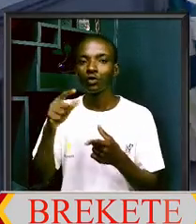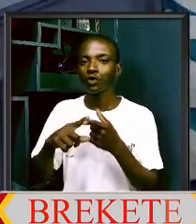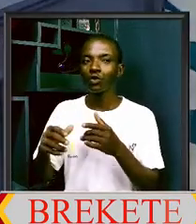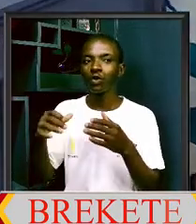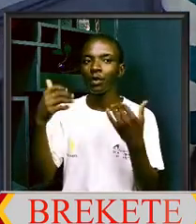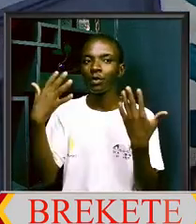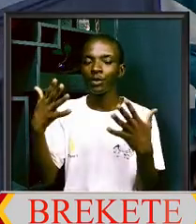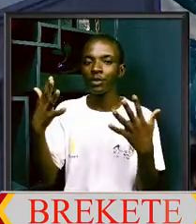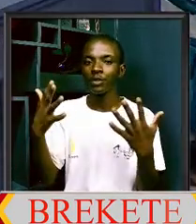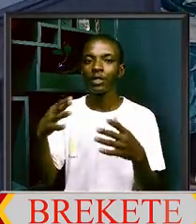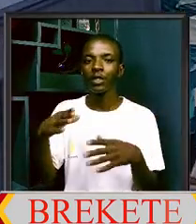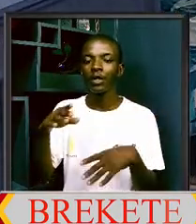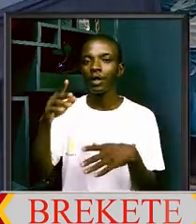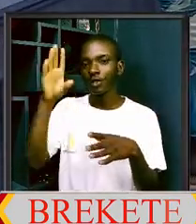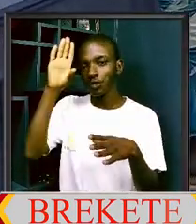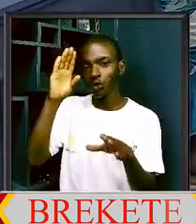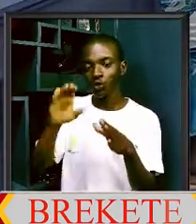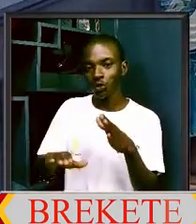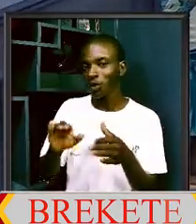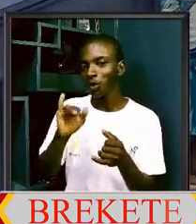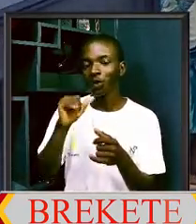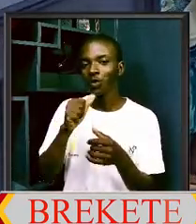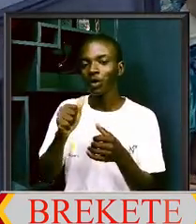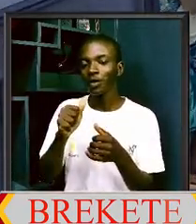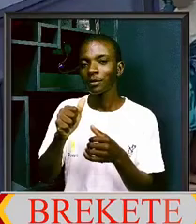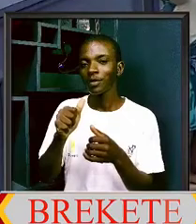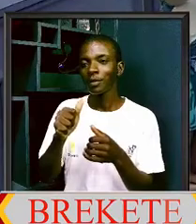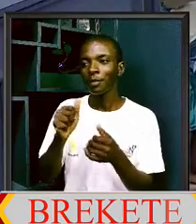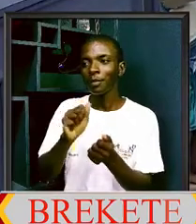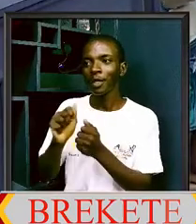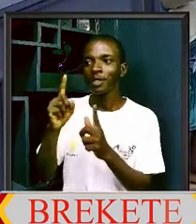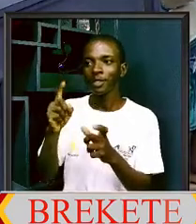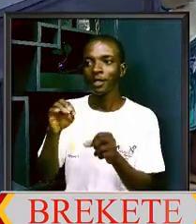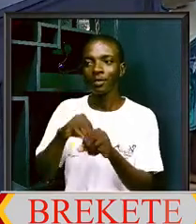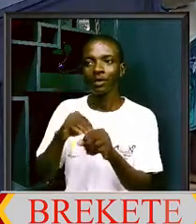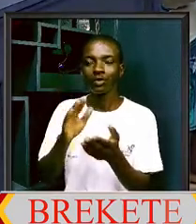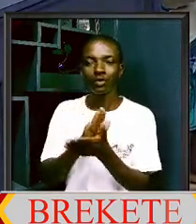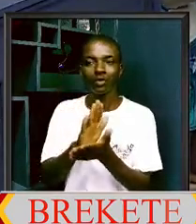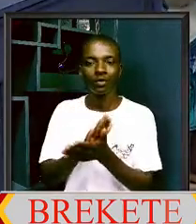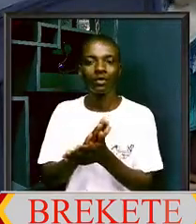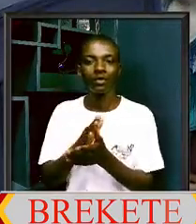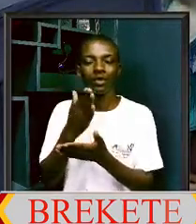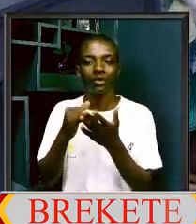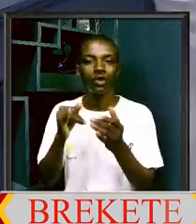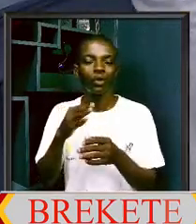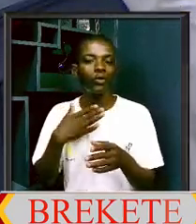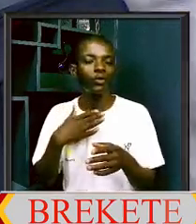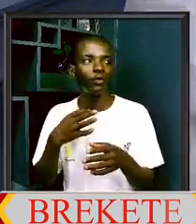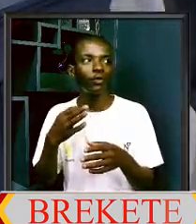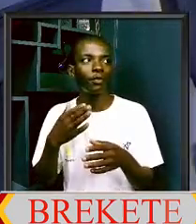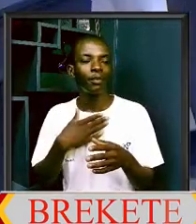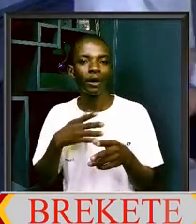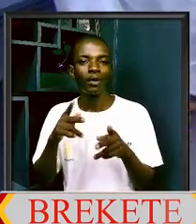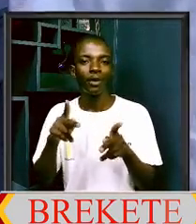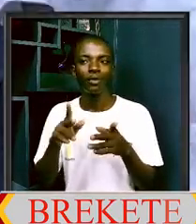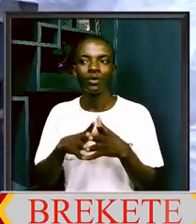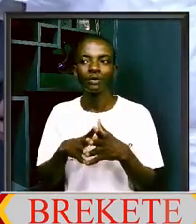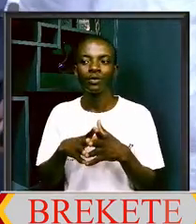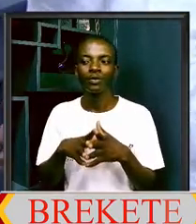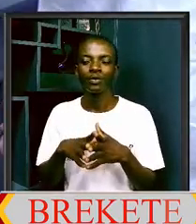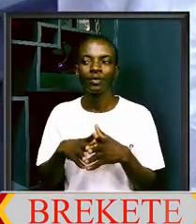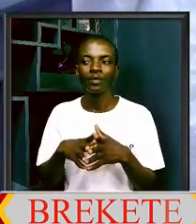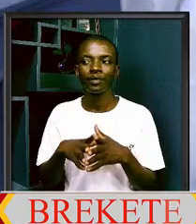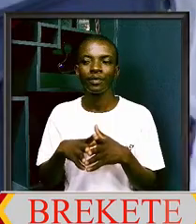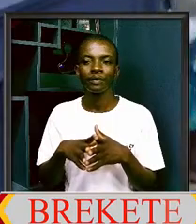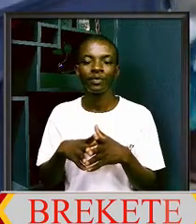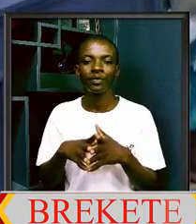appreciate in Children Go pass exam for school some of my people give them chance make them